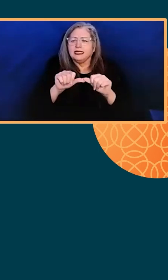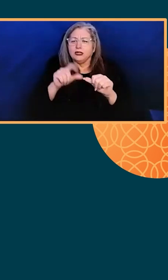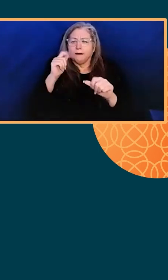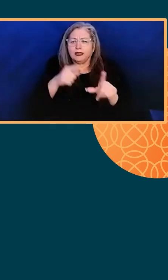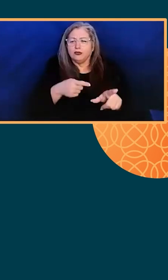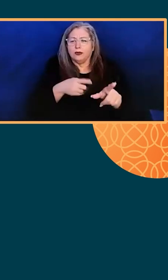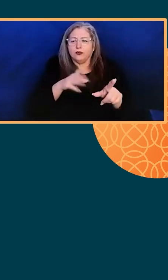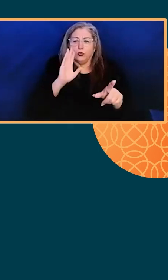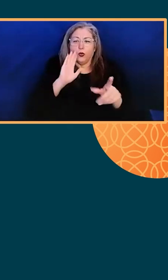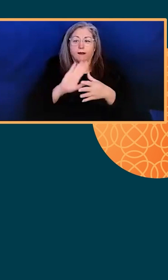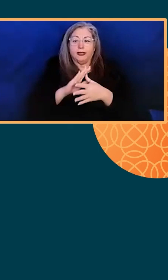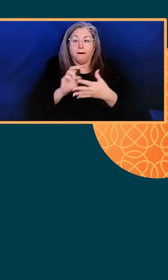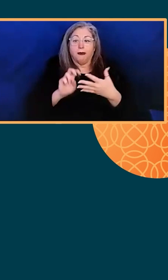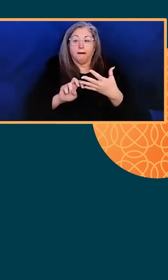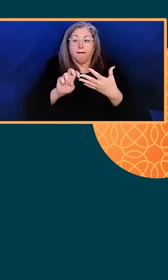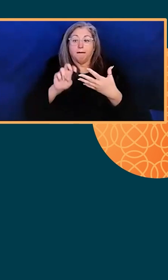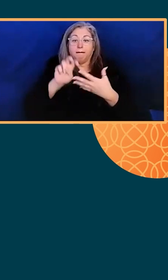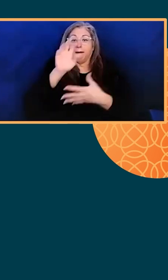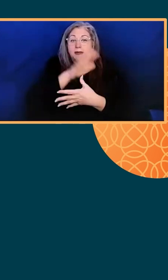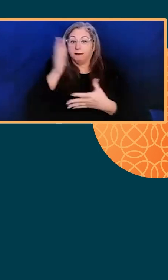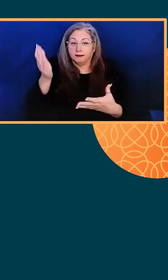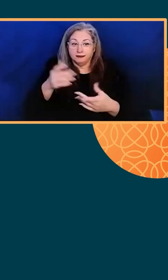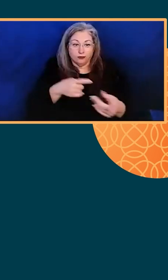get to the top. What do you think, Hazel?